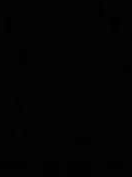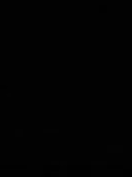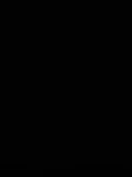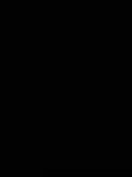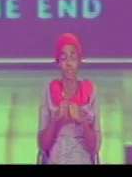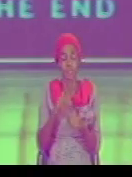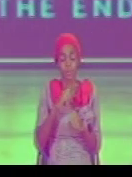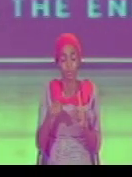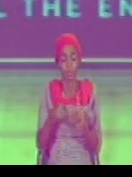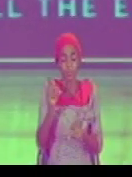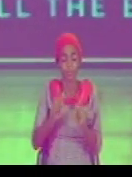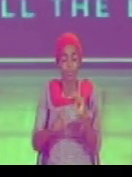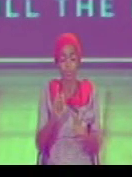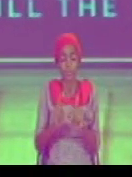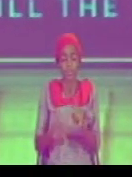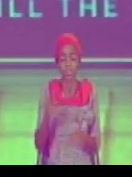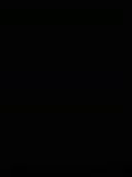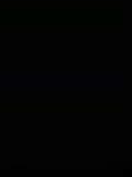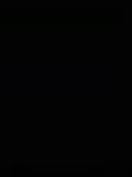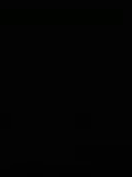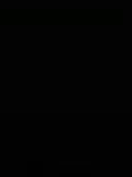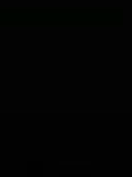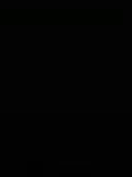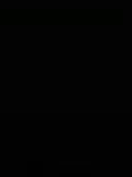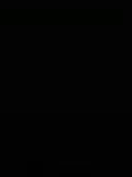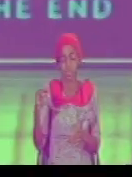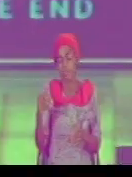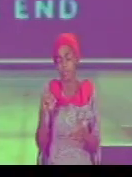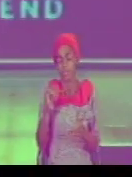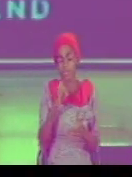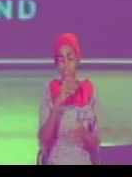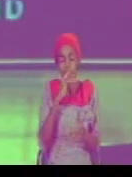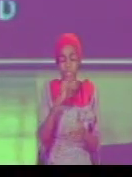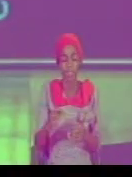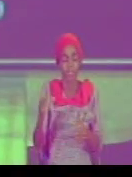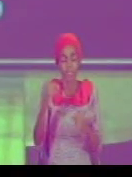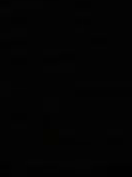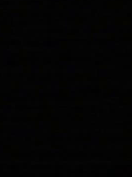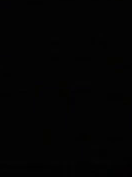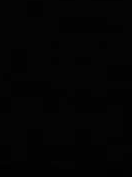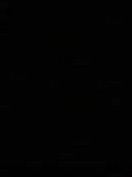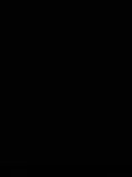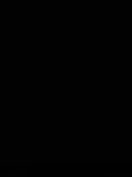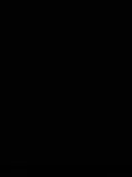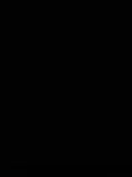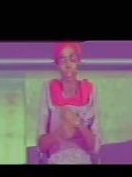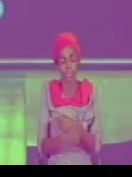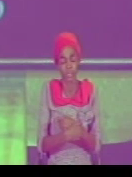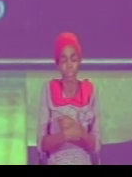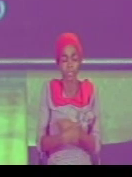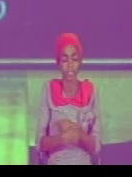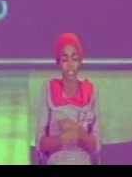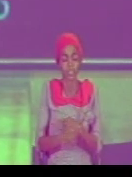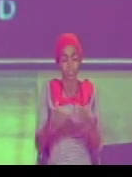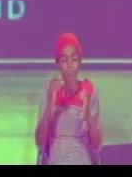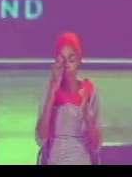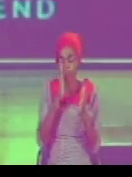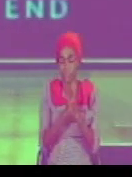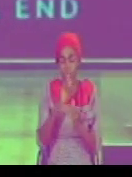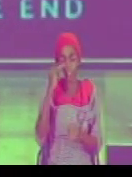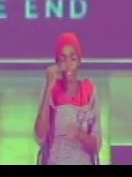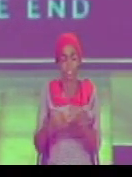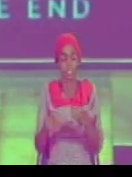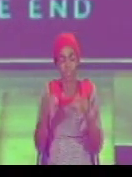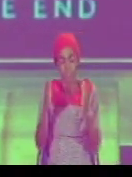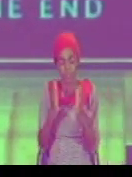people seem they have got to their last day, praying their last prayer, and thinking